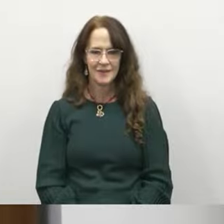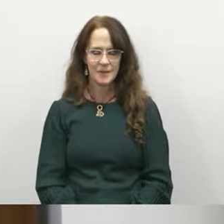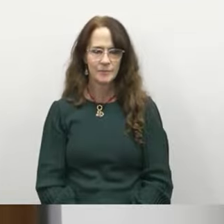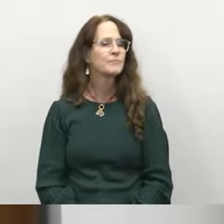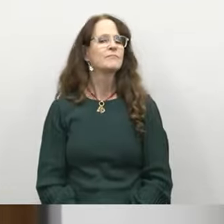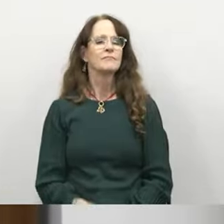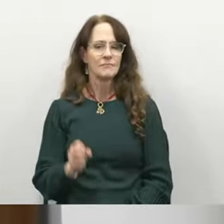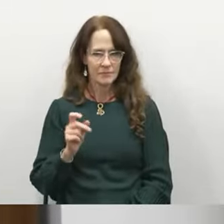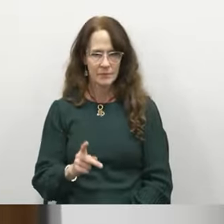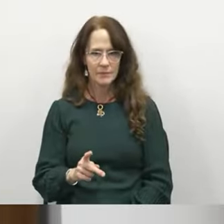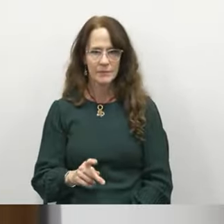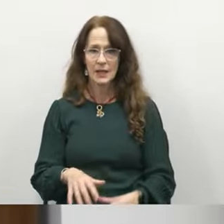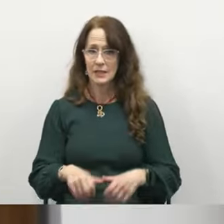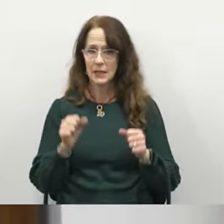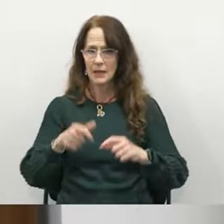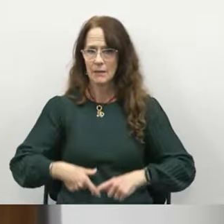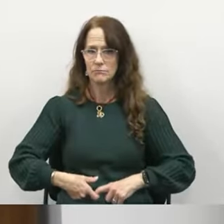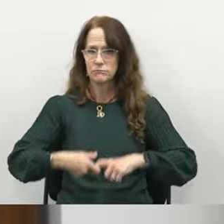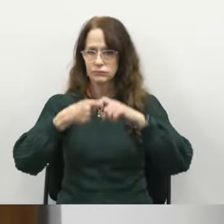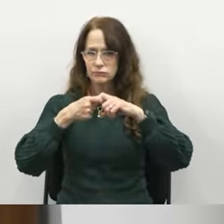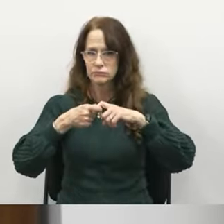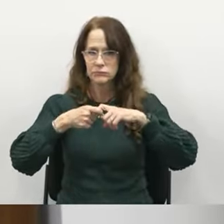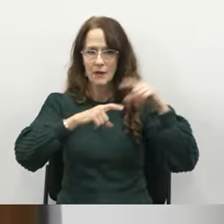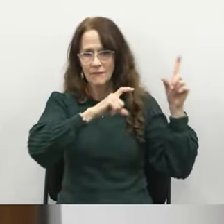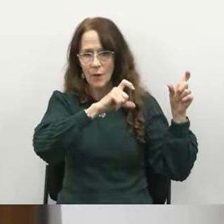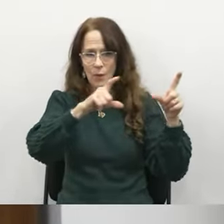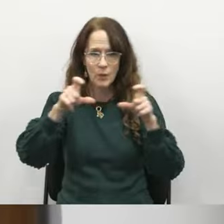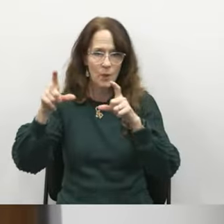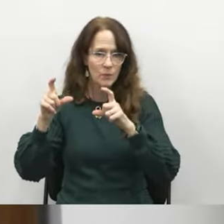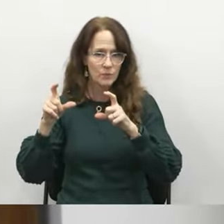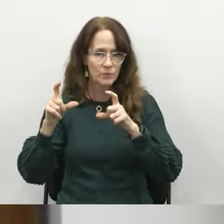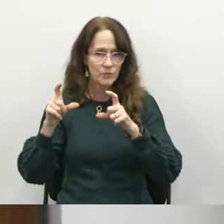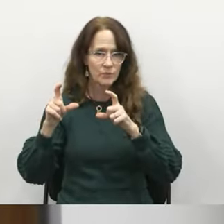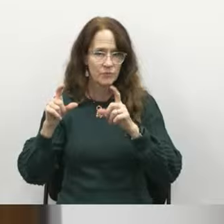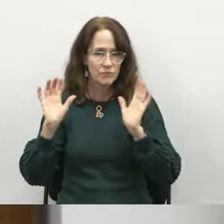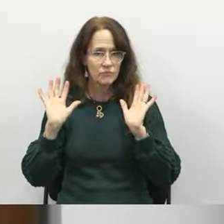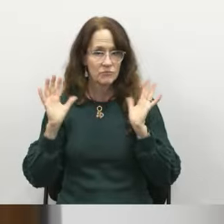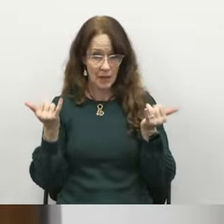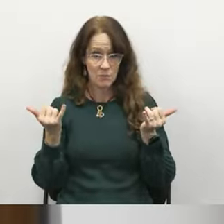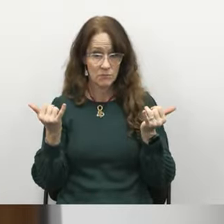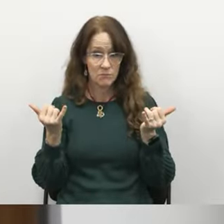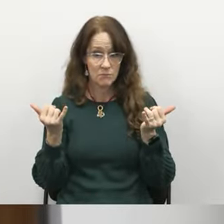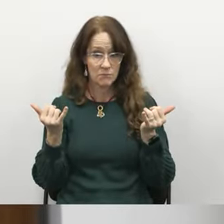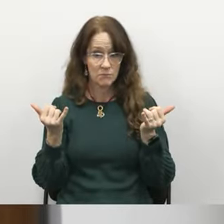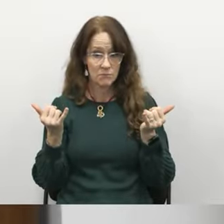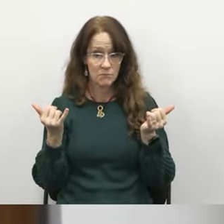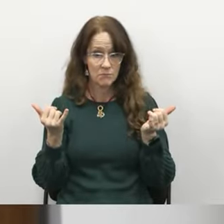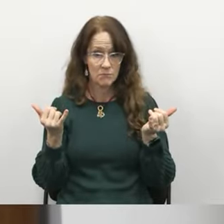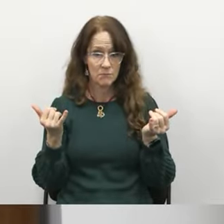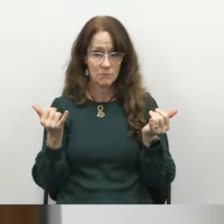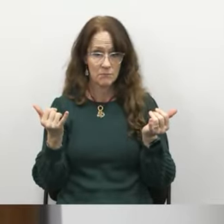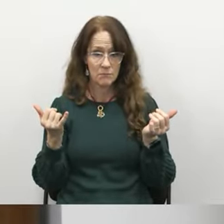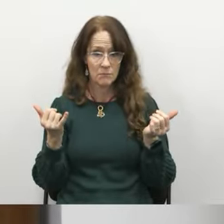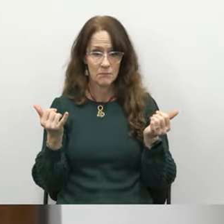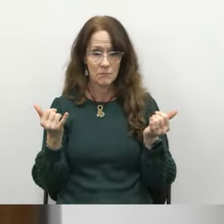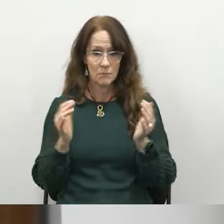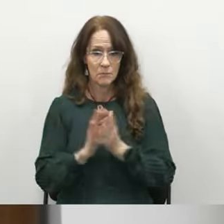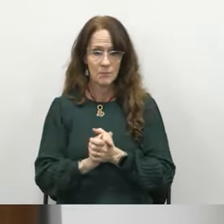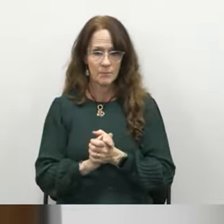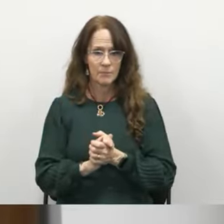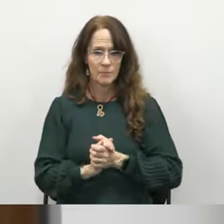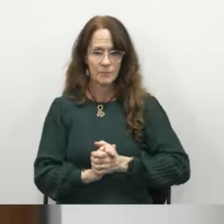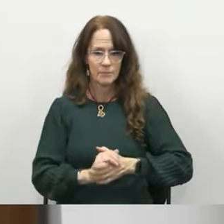Okay, should we take a pause now for a photo? Should we do that now? I'm sorry? Oh,